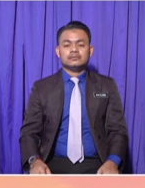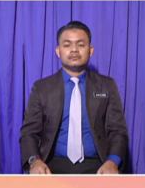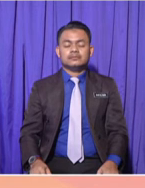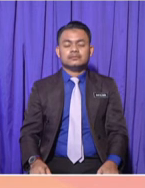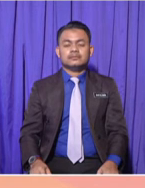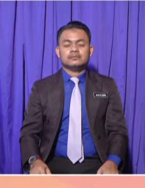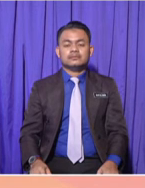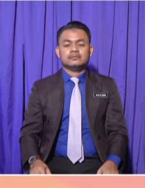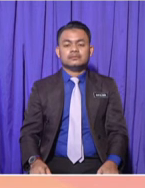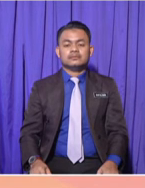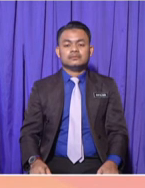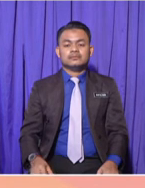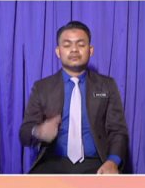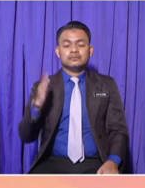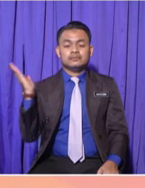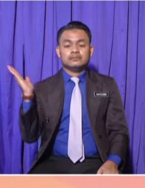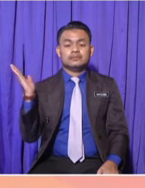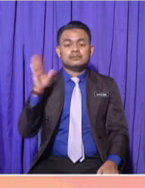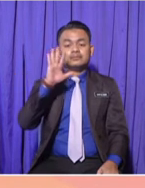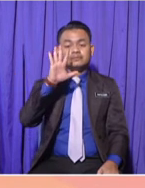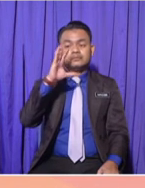is 500.